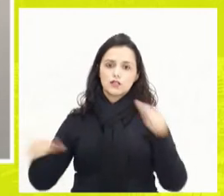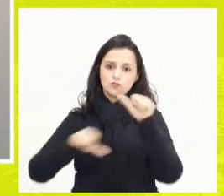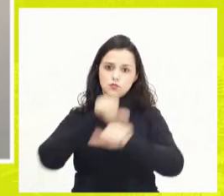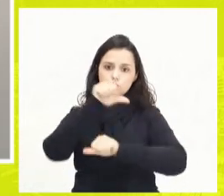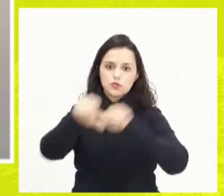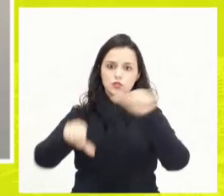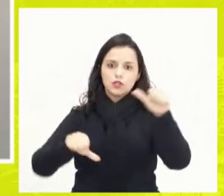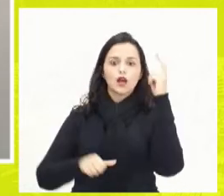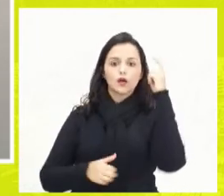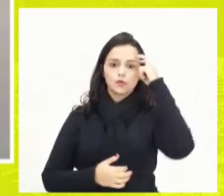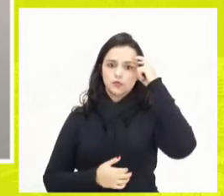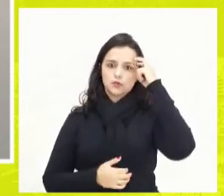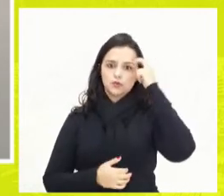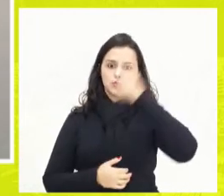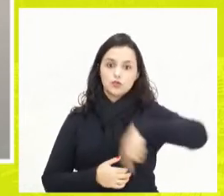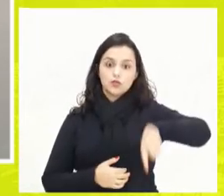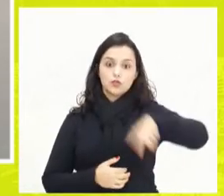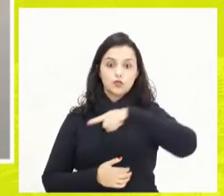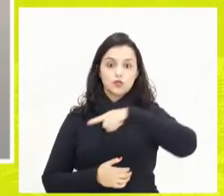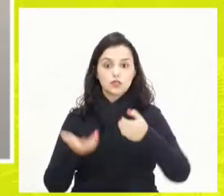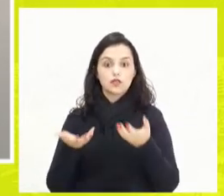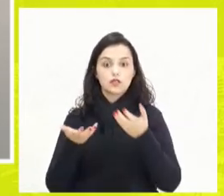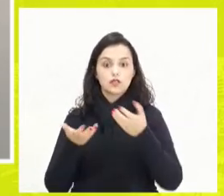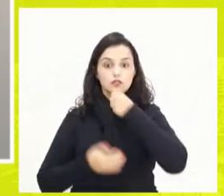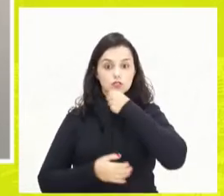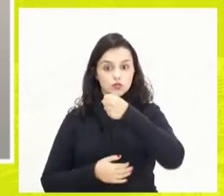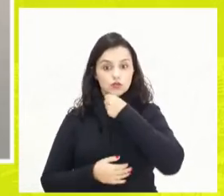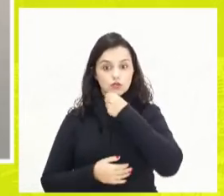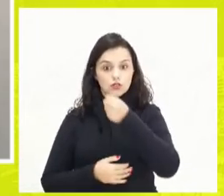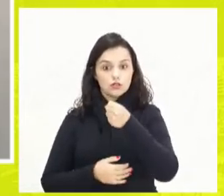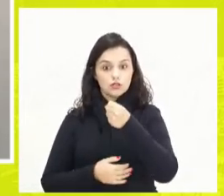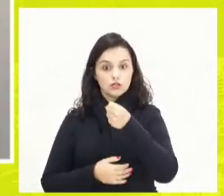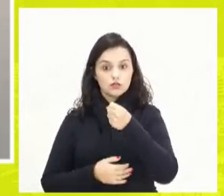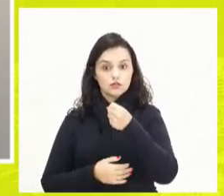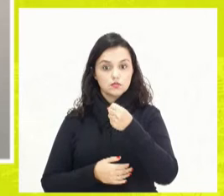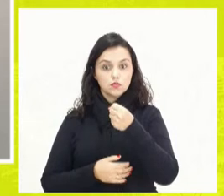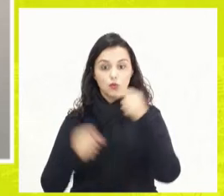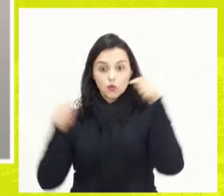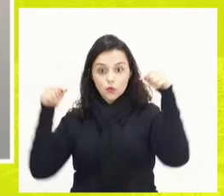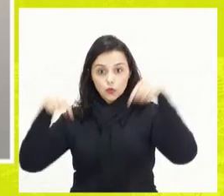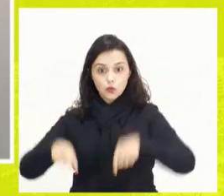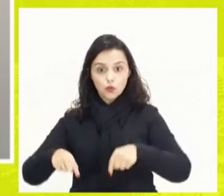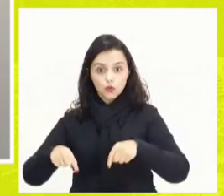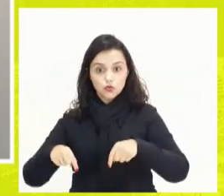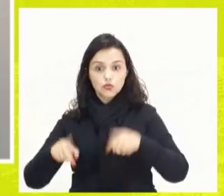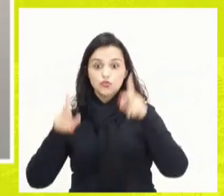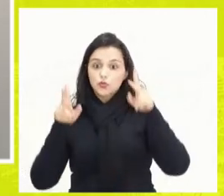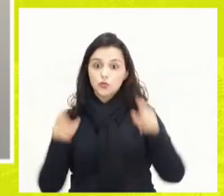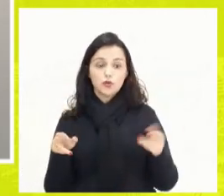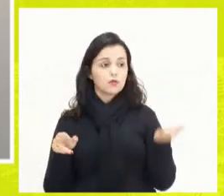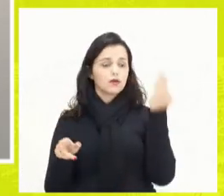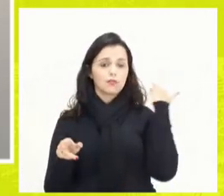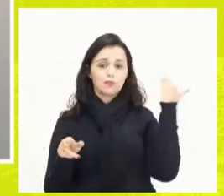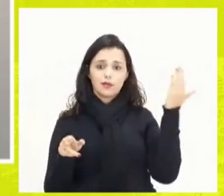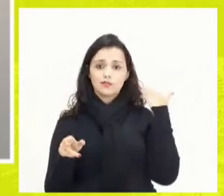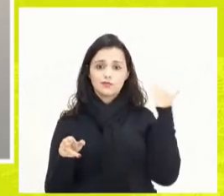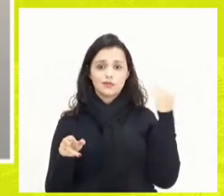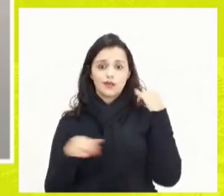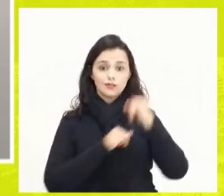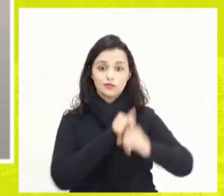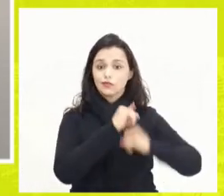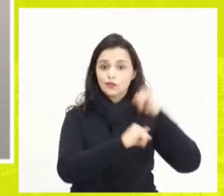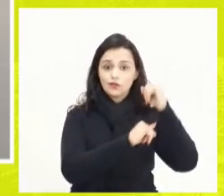culture we try to produce journalism in the way we we worked a long time ago without the